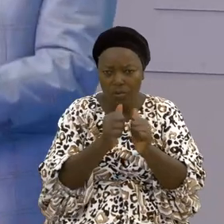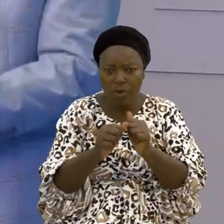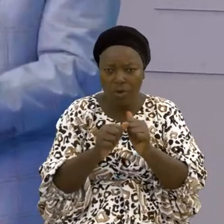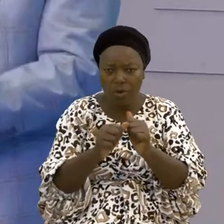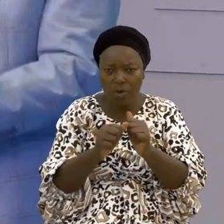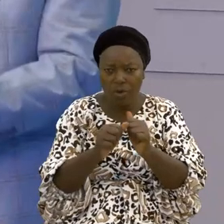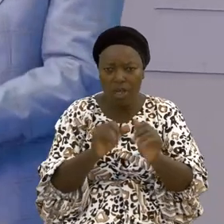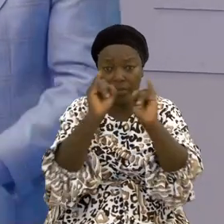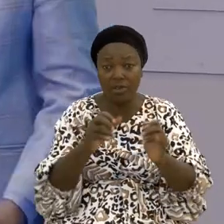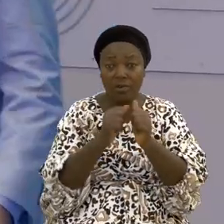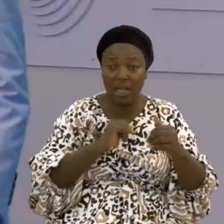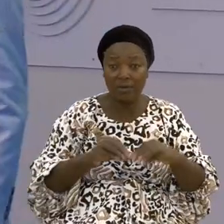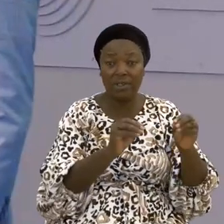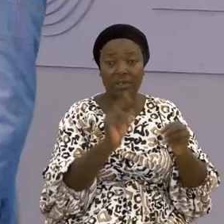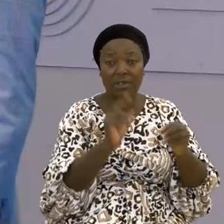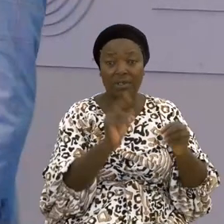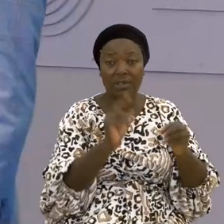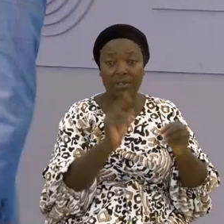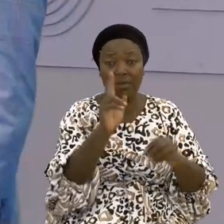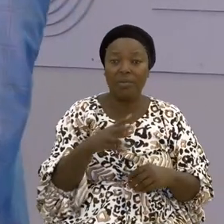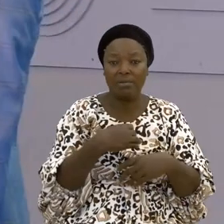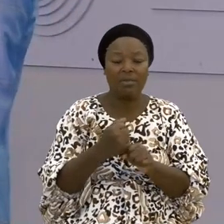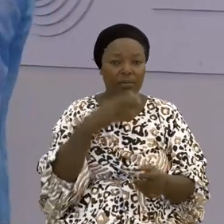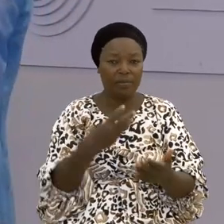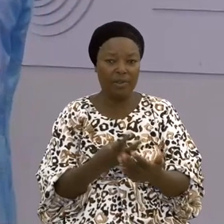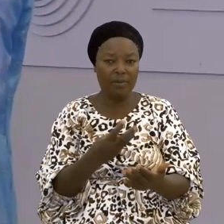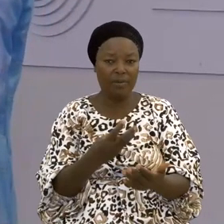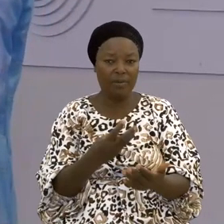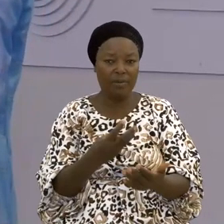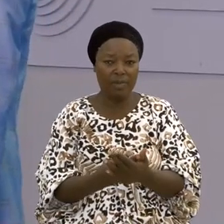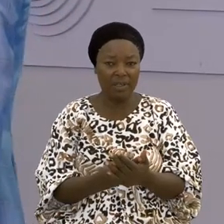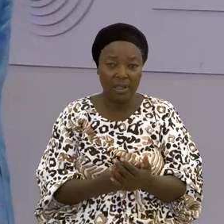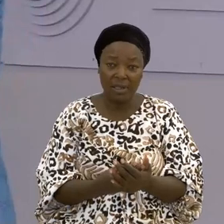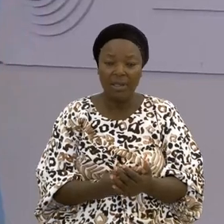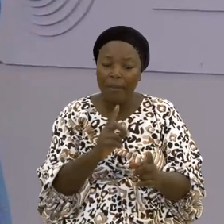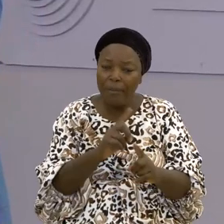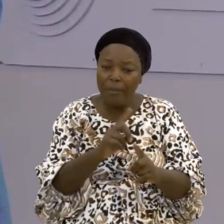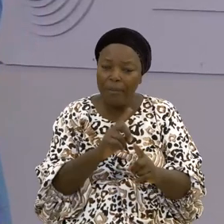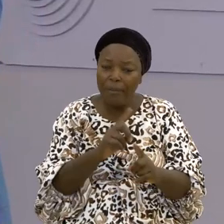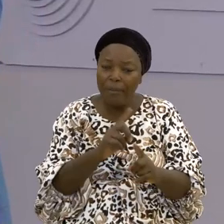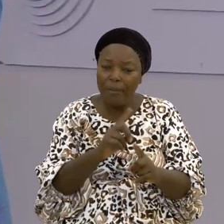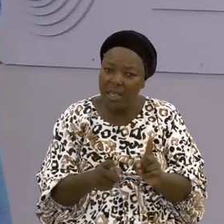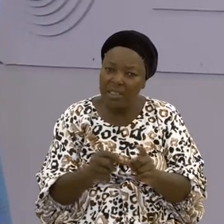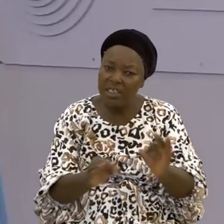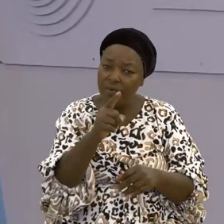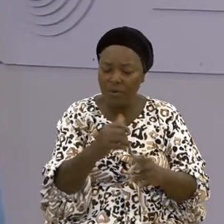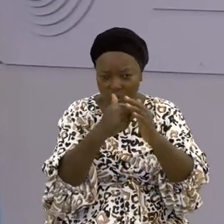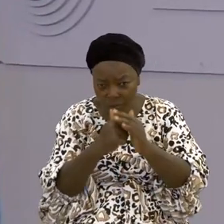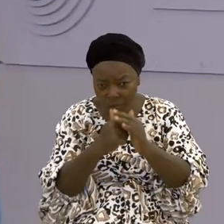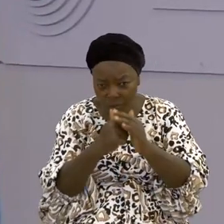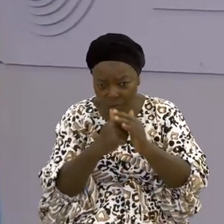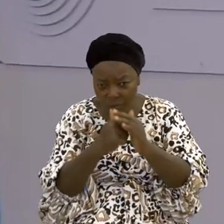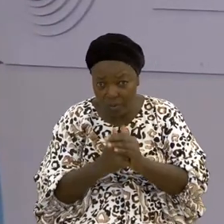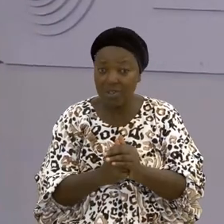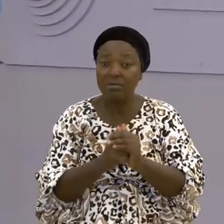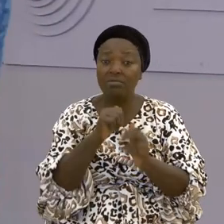have made well. But if ye worship not, ye shall